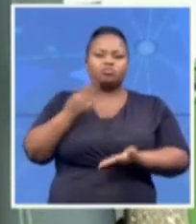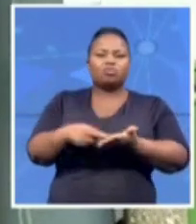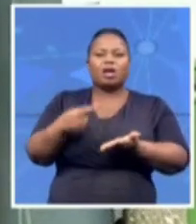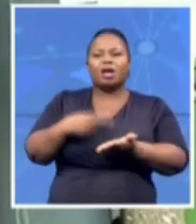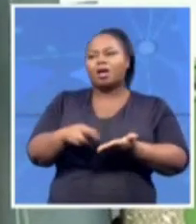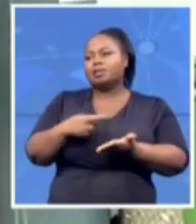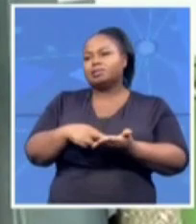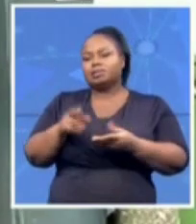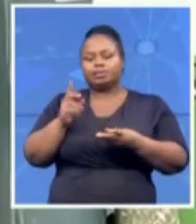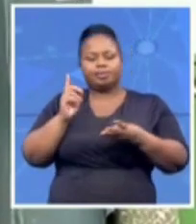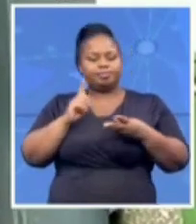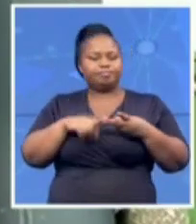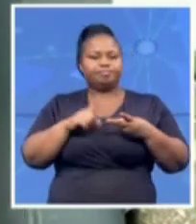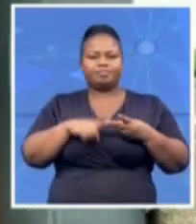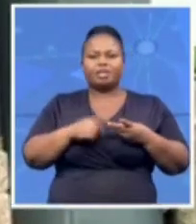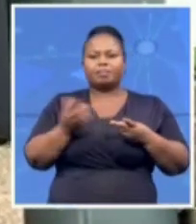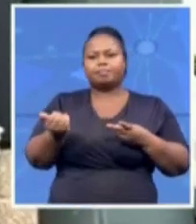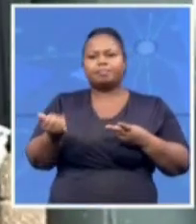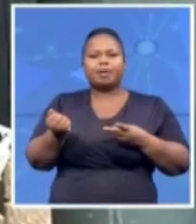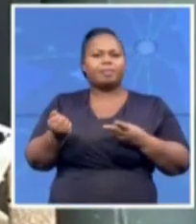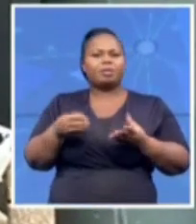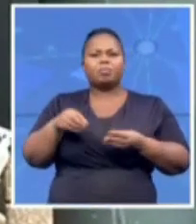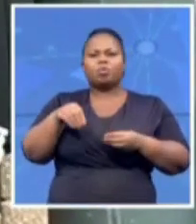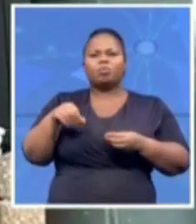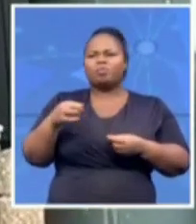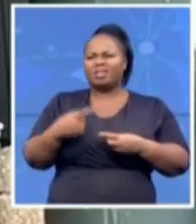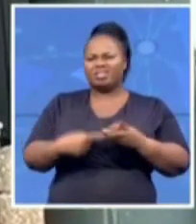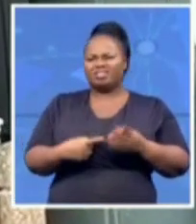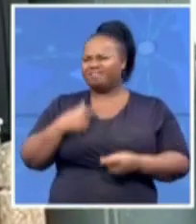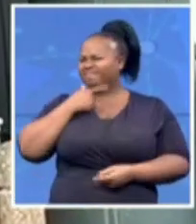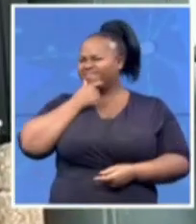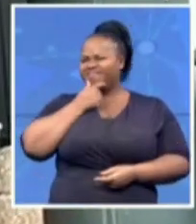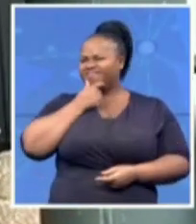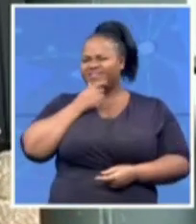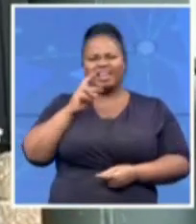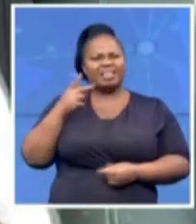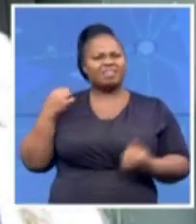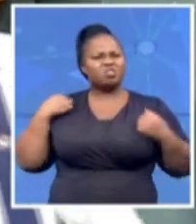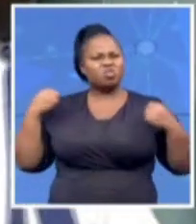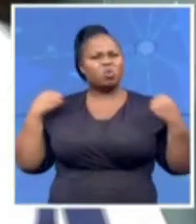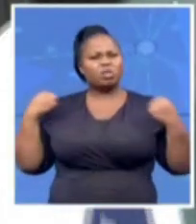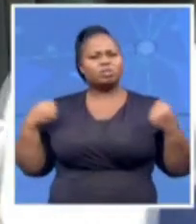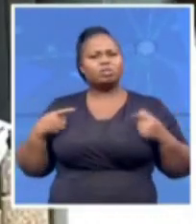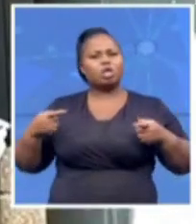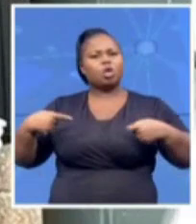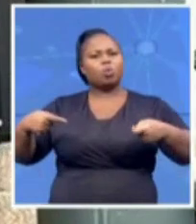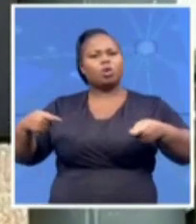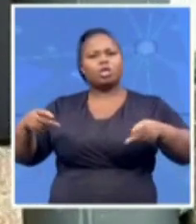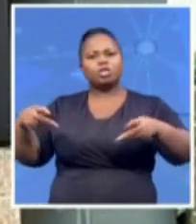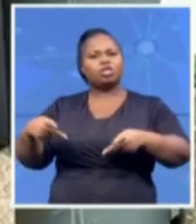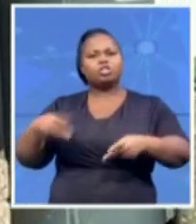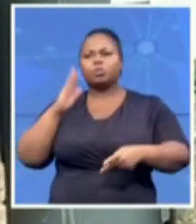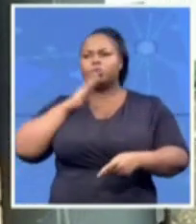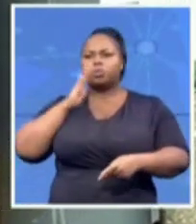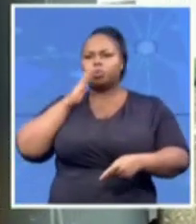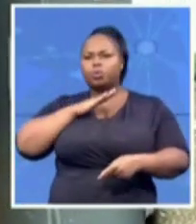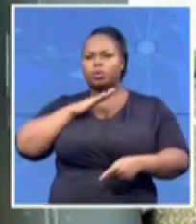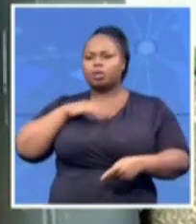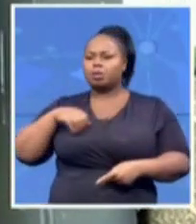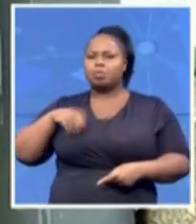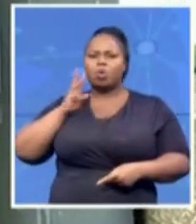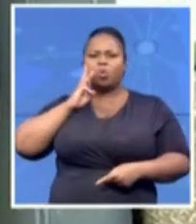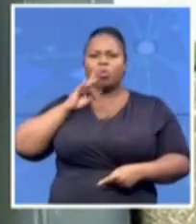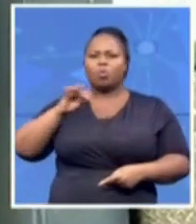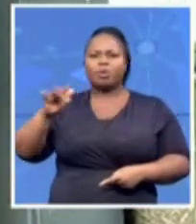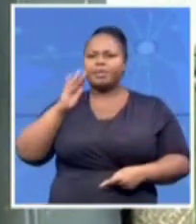like that. But we realized that some of these halls, they don't even have running water in a normal way. So what we are